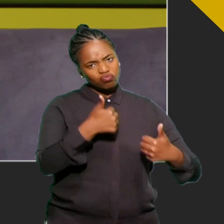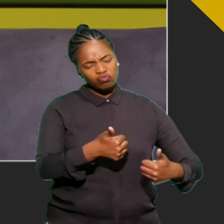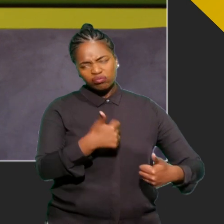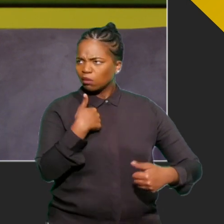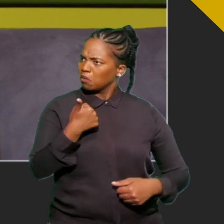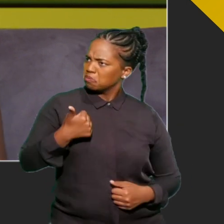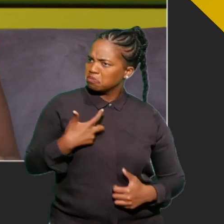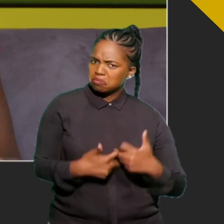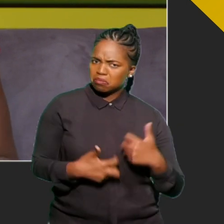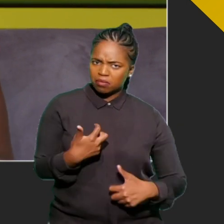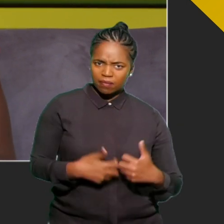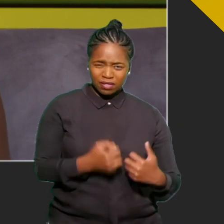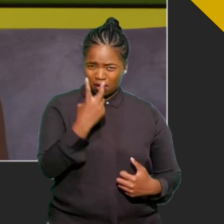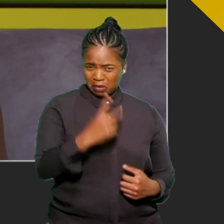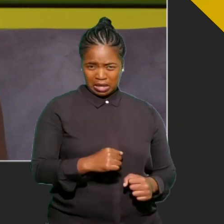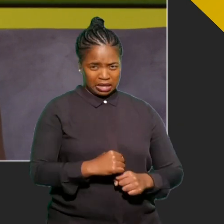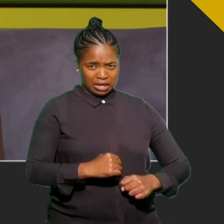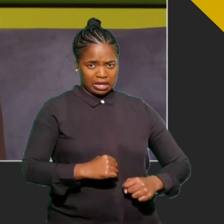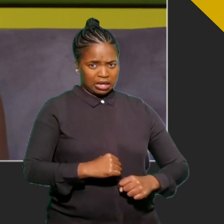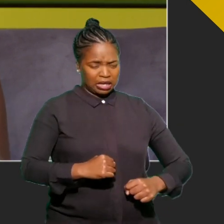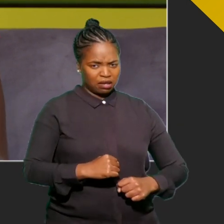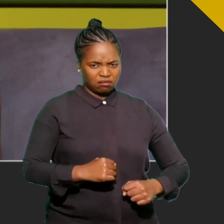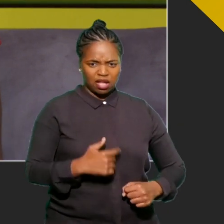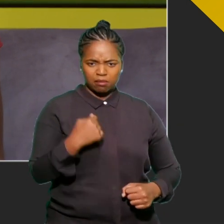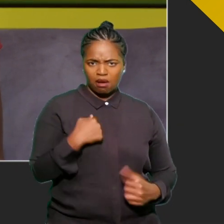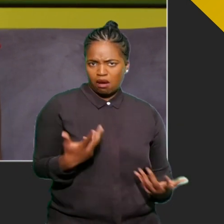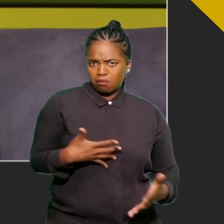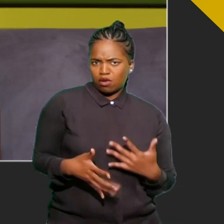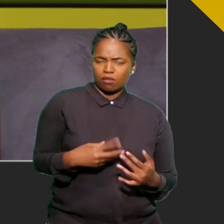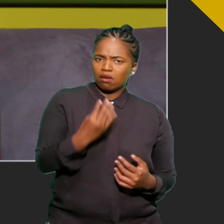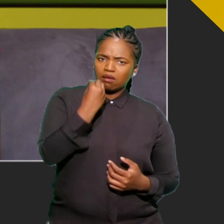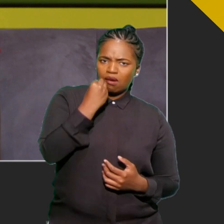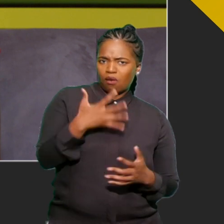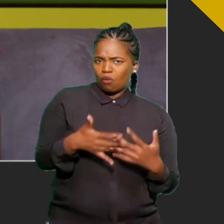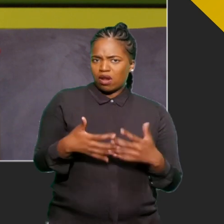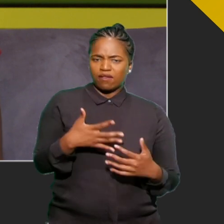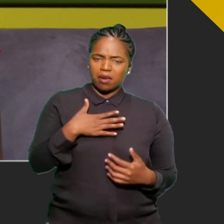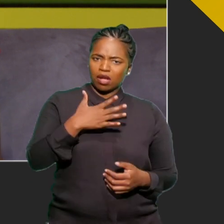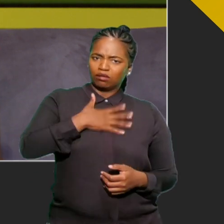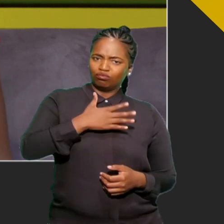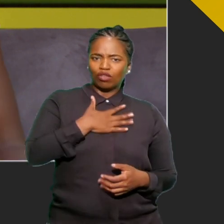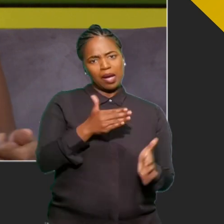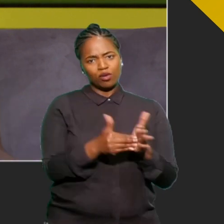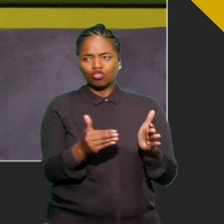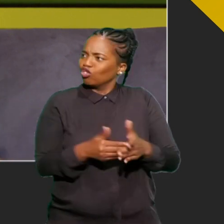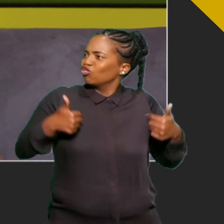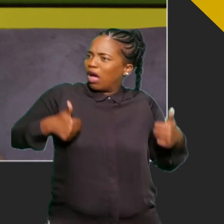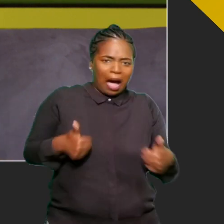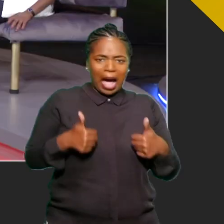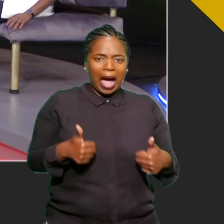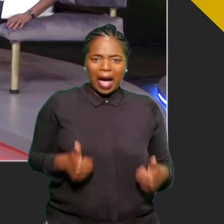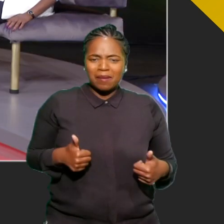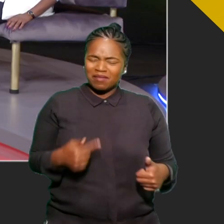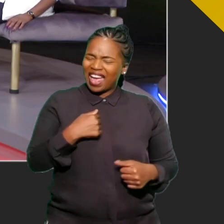I'm put a Owen or Okaru gain a weight, carry a maybe give a color metriki and rad. That's all because Nagi shout.